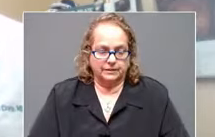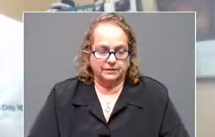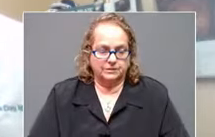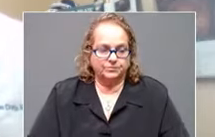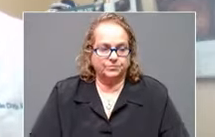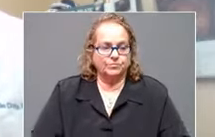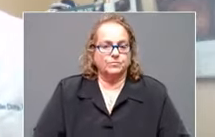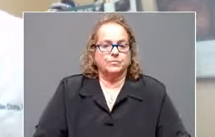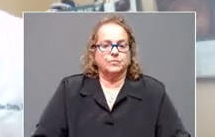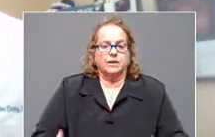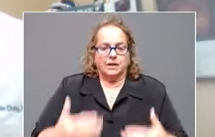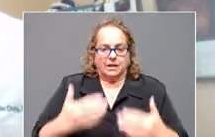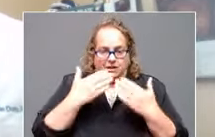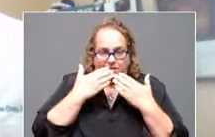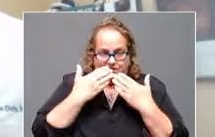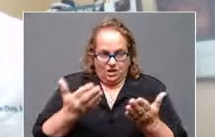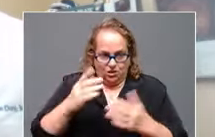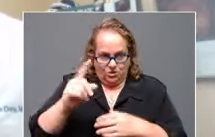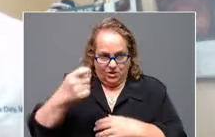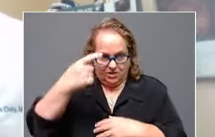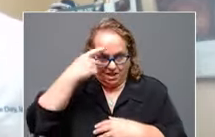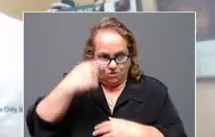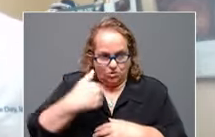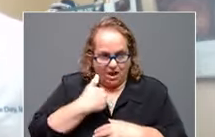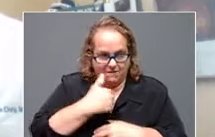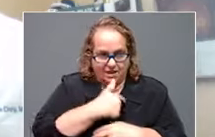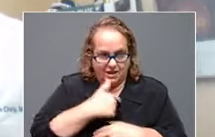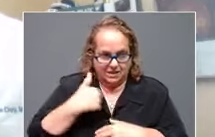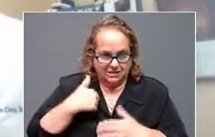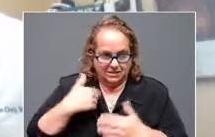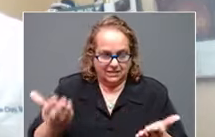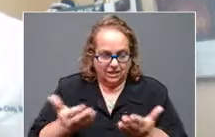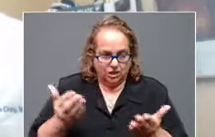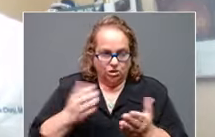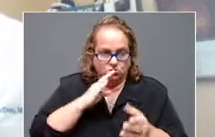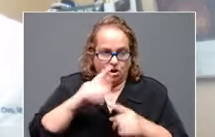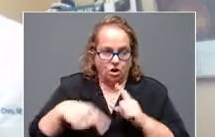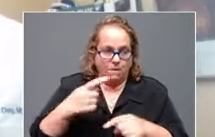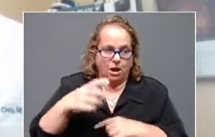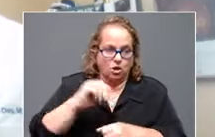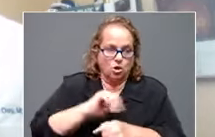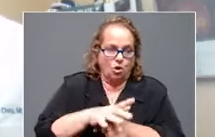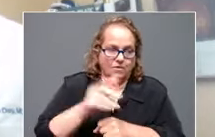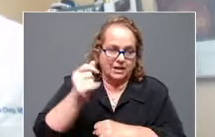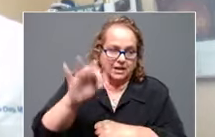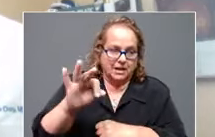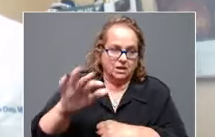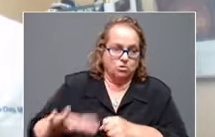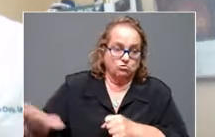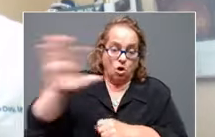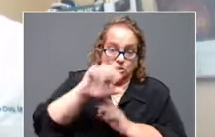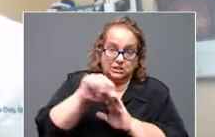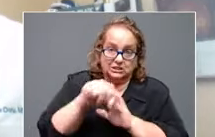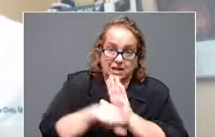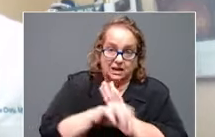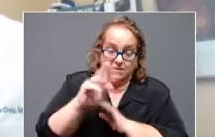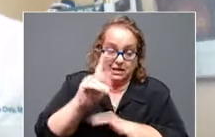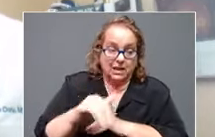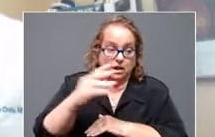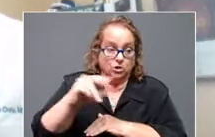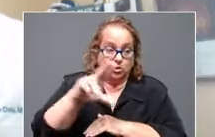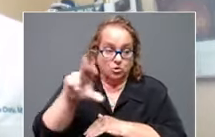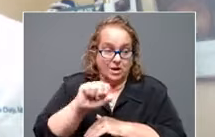first time around. You mentioned the number of children that have tested positive. As we look across the country at the case